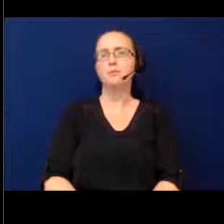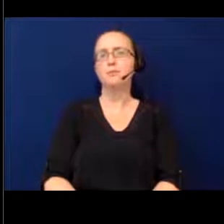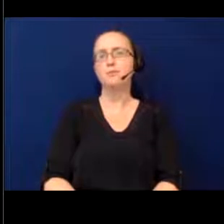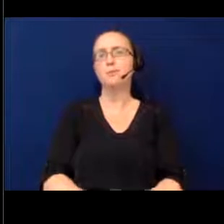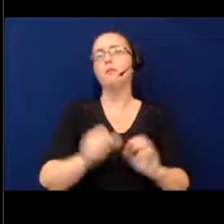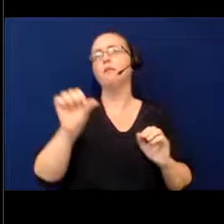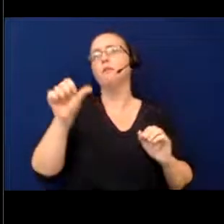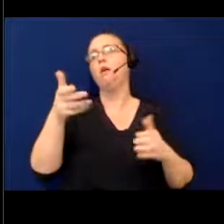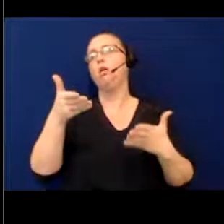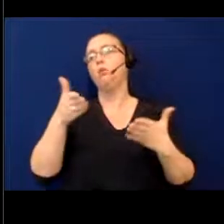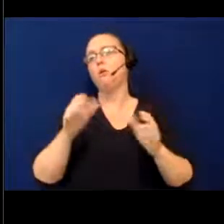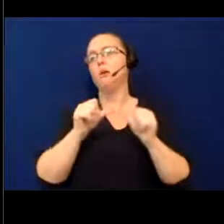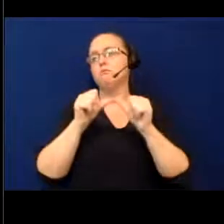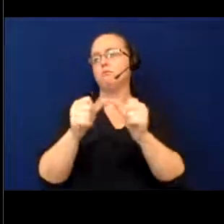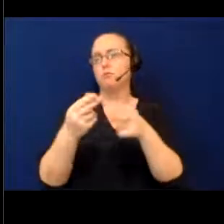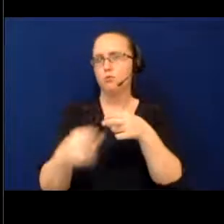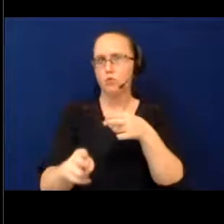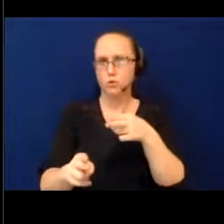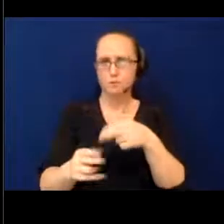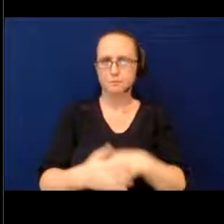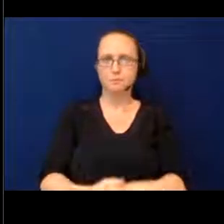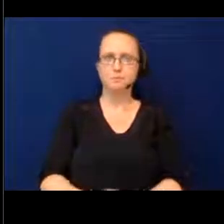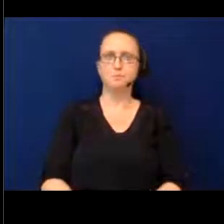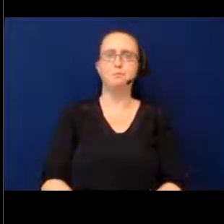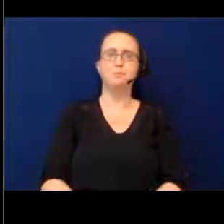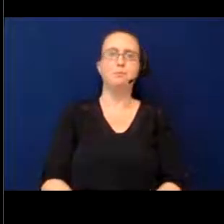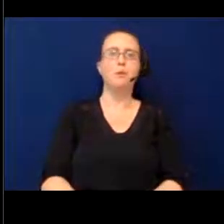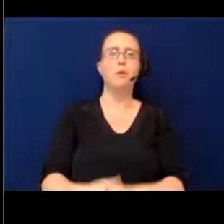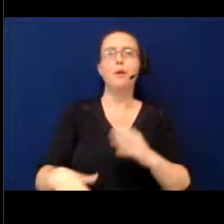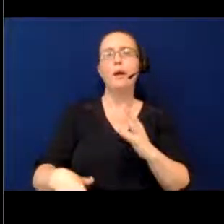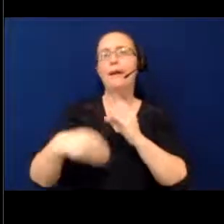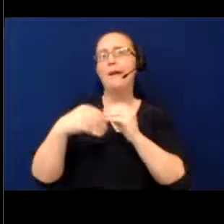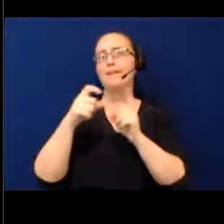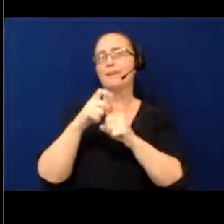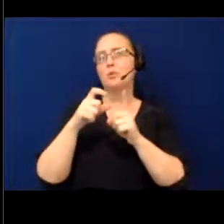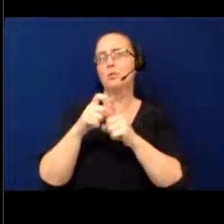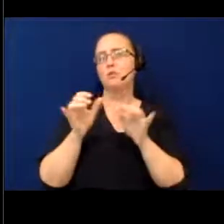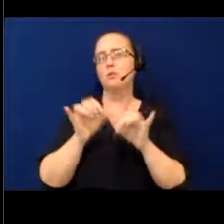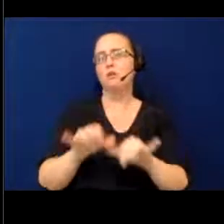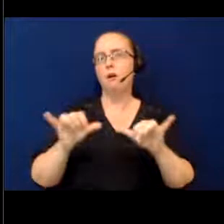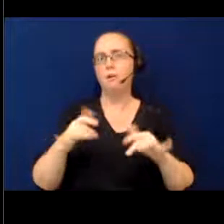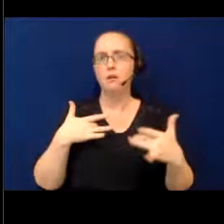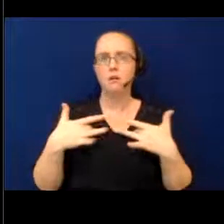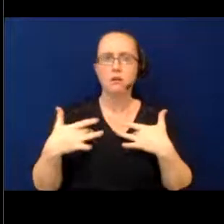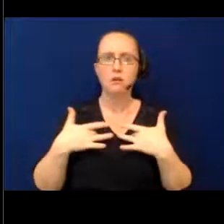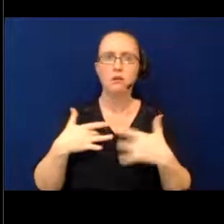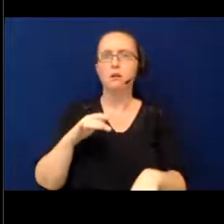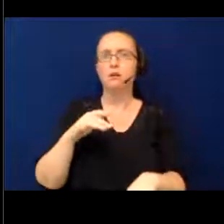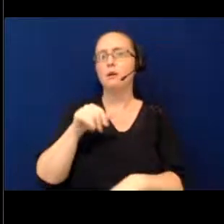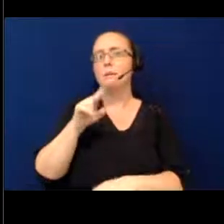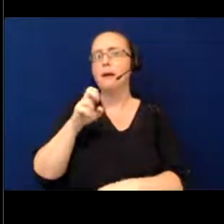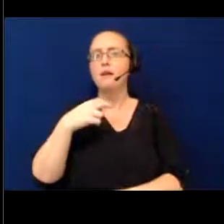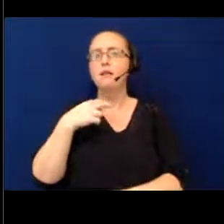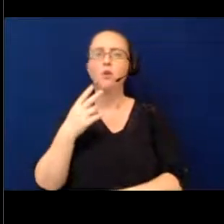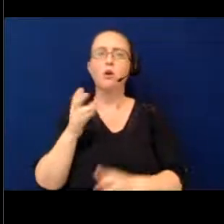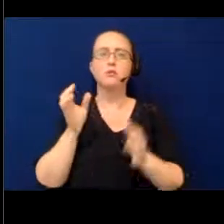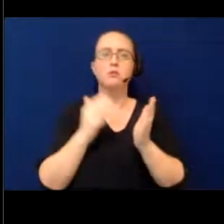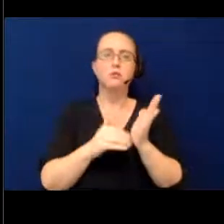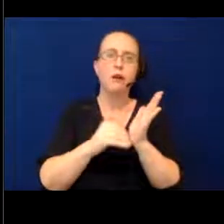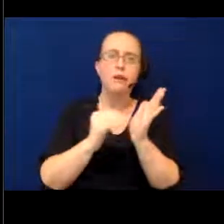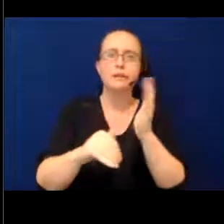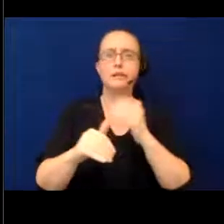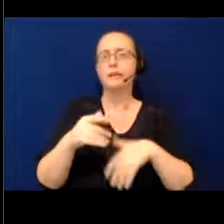Another way to keep things short is excess words. There are common sources of wordiness like passive voice, redundancies,